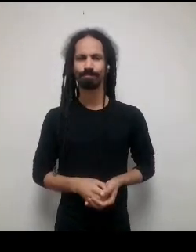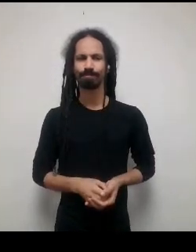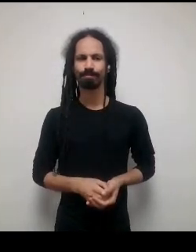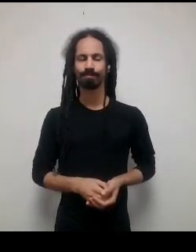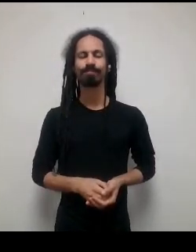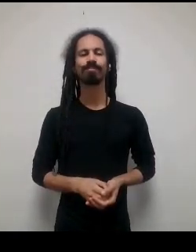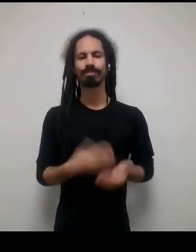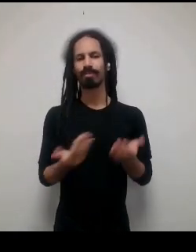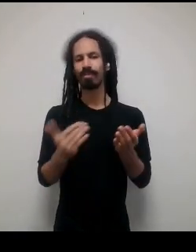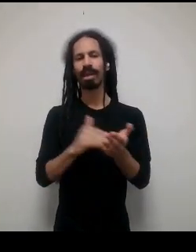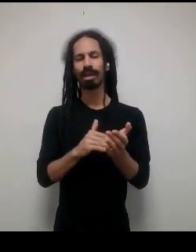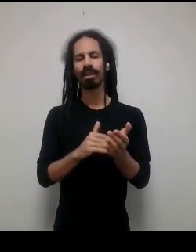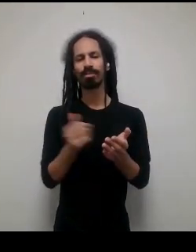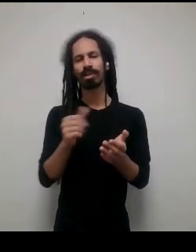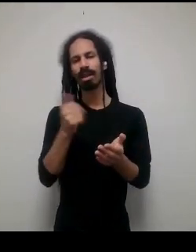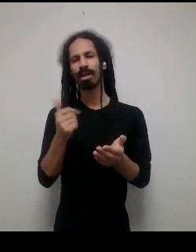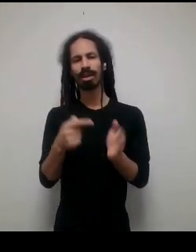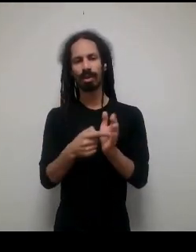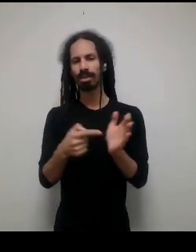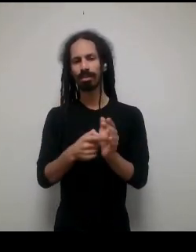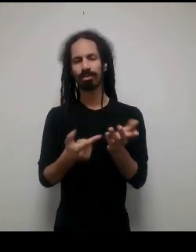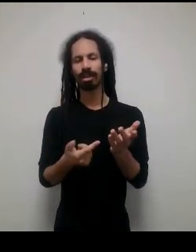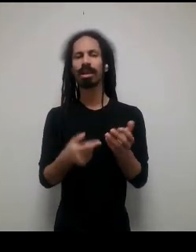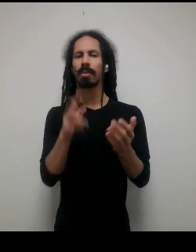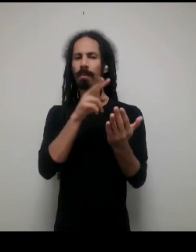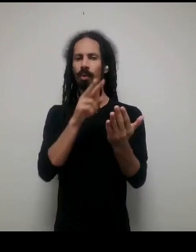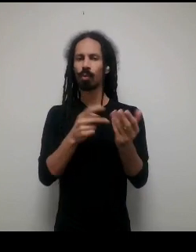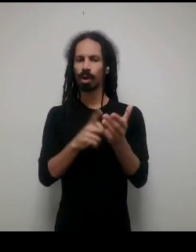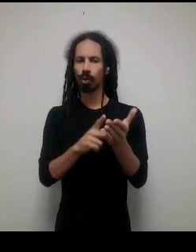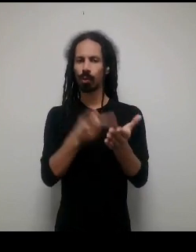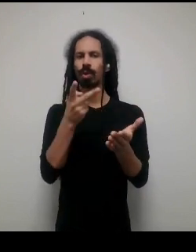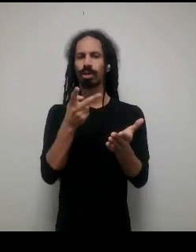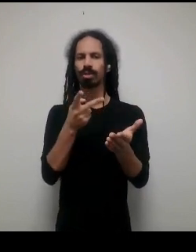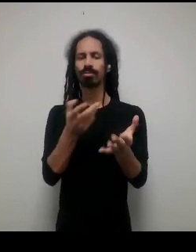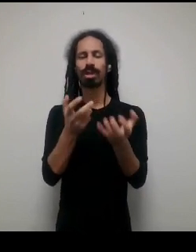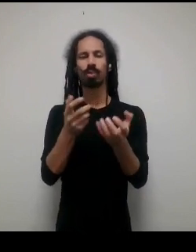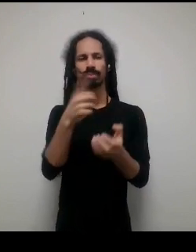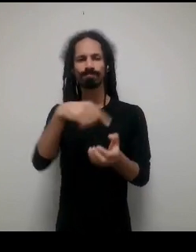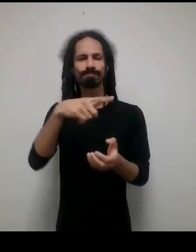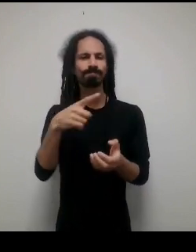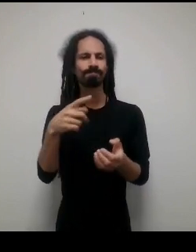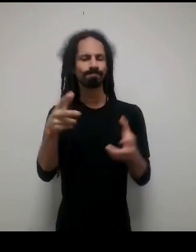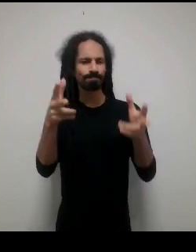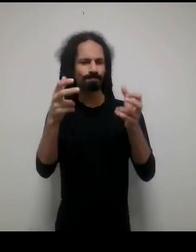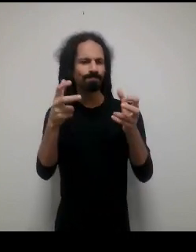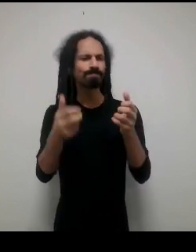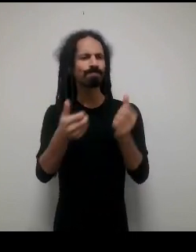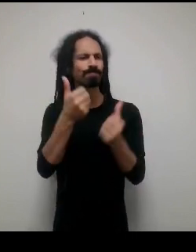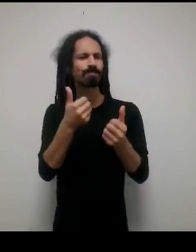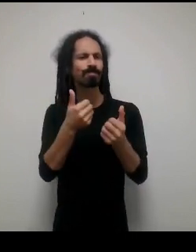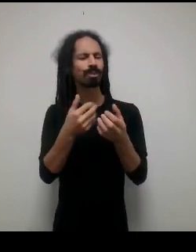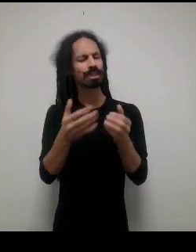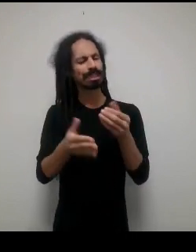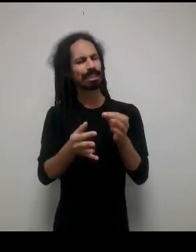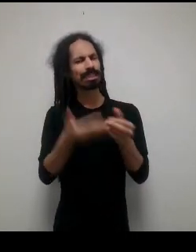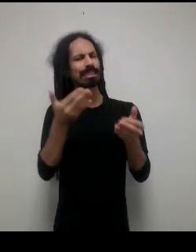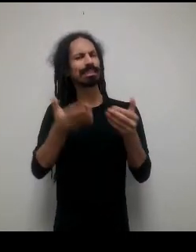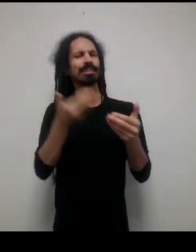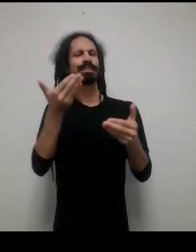screen here, and I'm going to read this in 2 different ways. And again, I want you to note which example is easier to